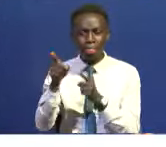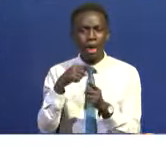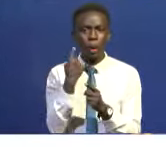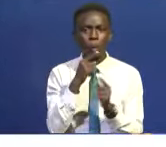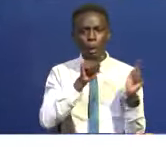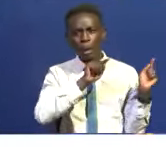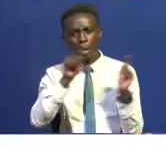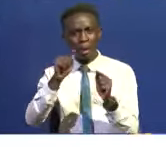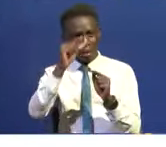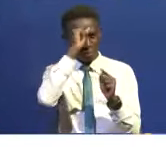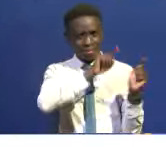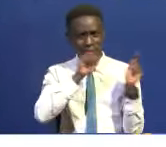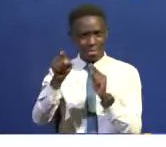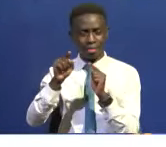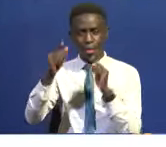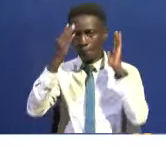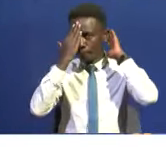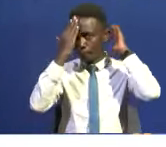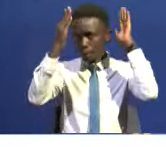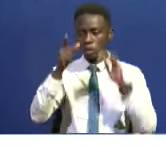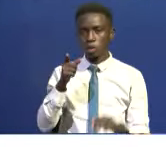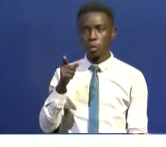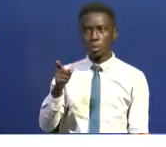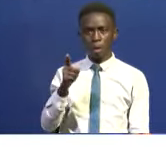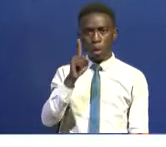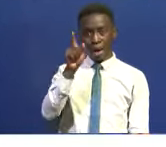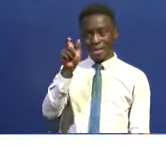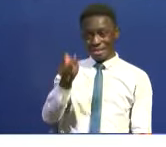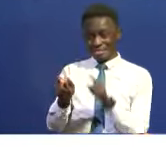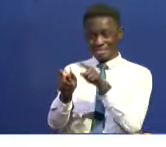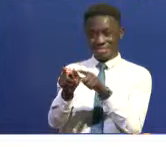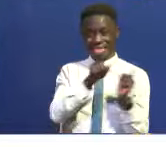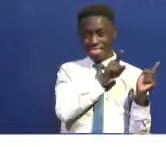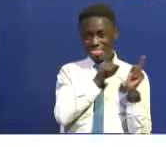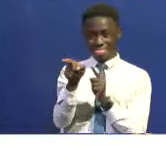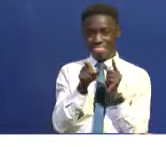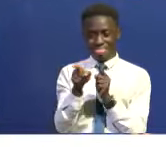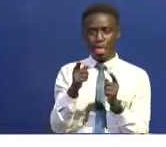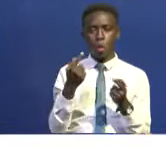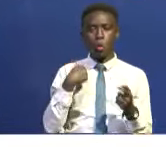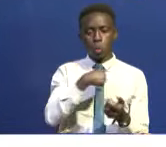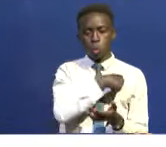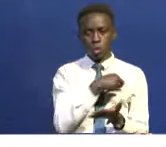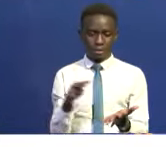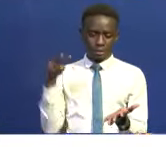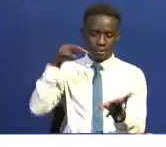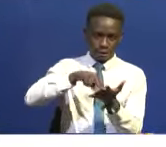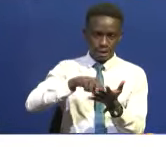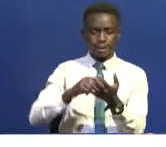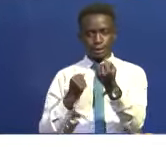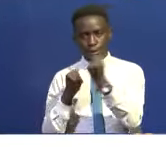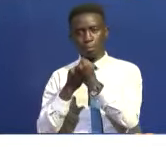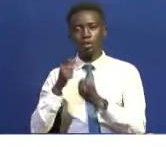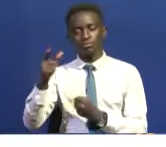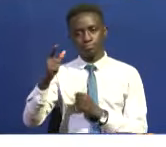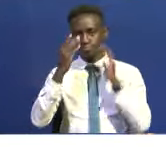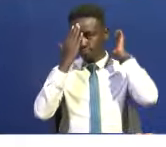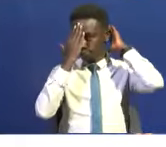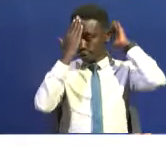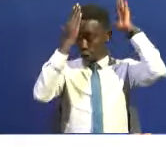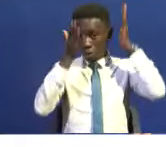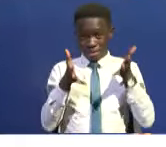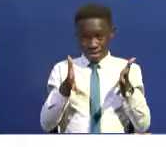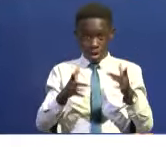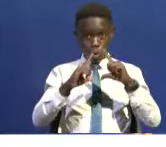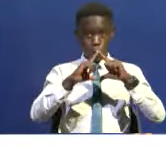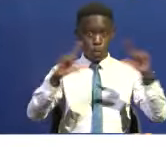the church, we stand by the truth. And we want to tell our colleagues in government that what